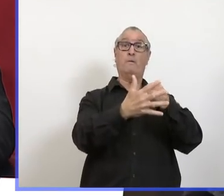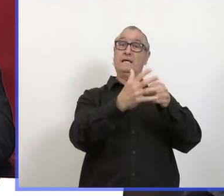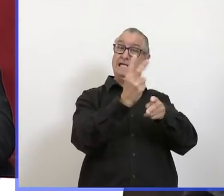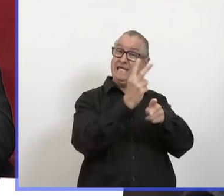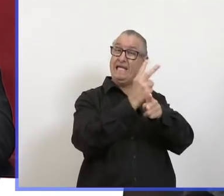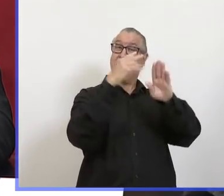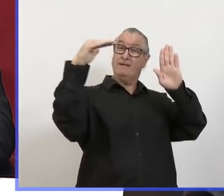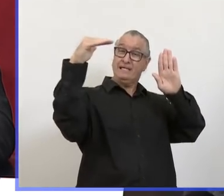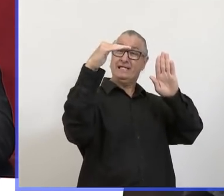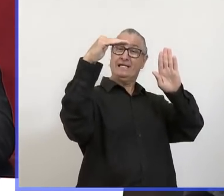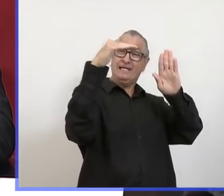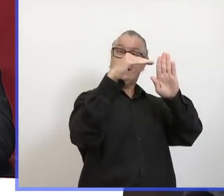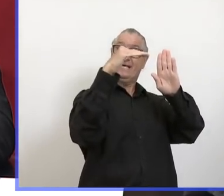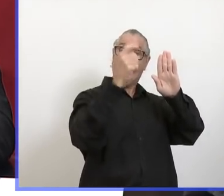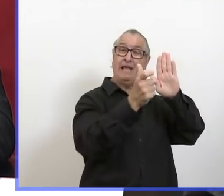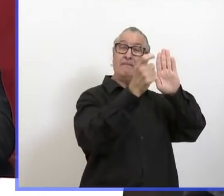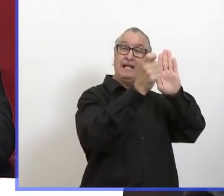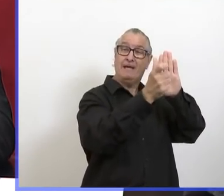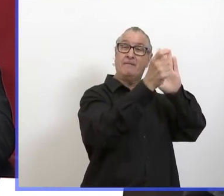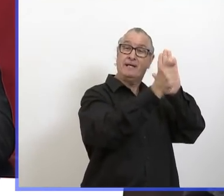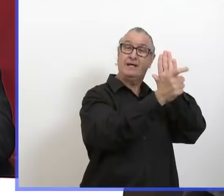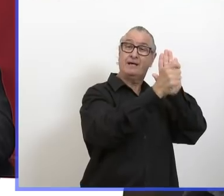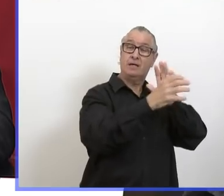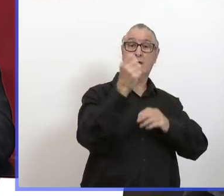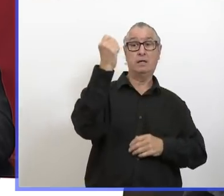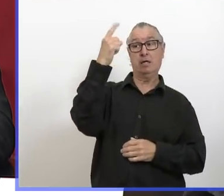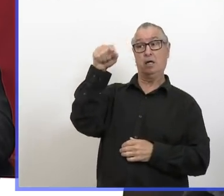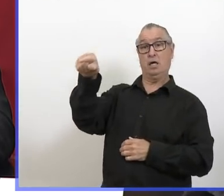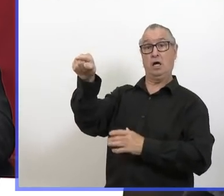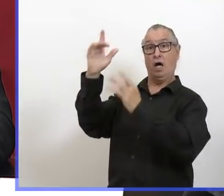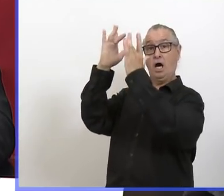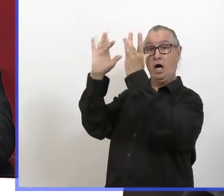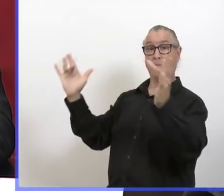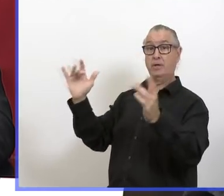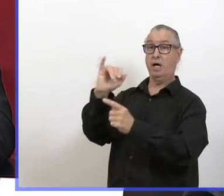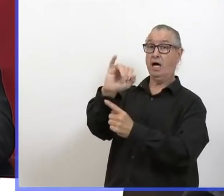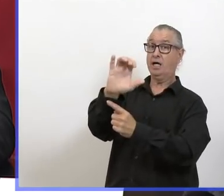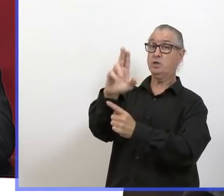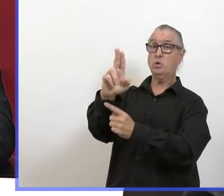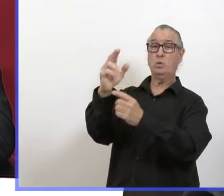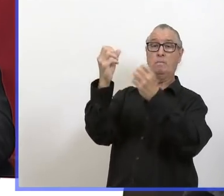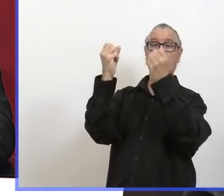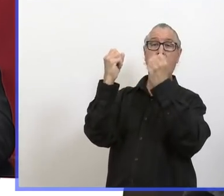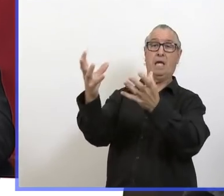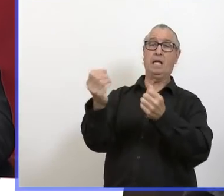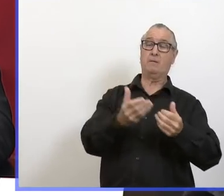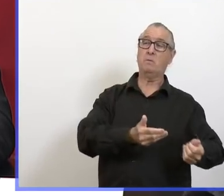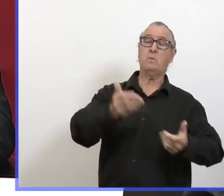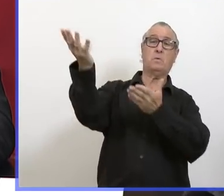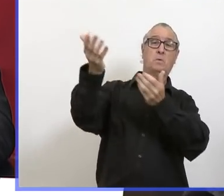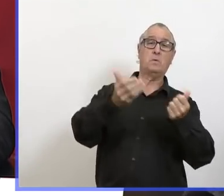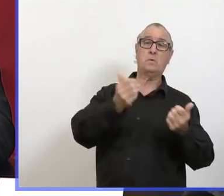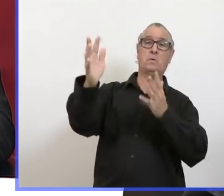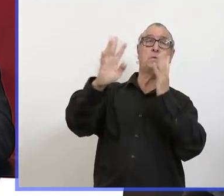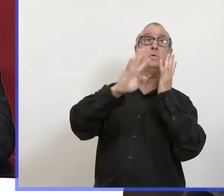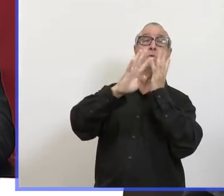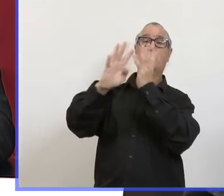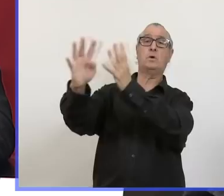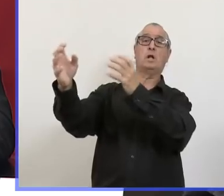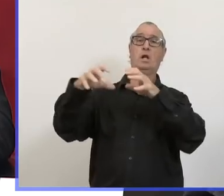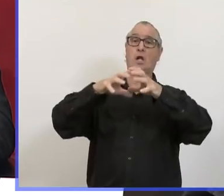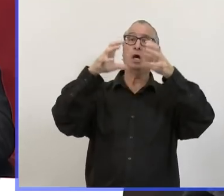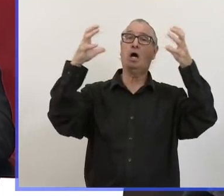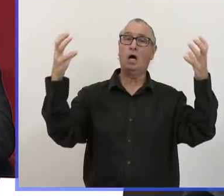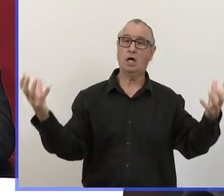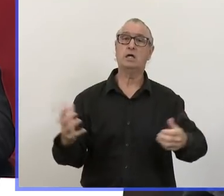in hospital today needing care. There are too many people in ICUs, both in Manitoba and outside of the province,